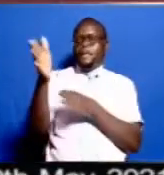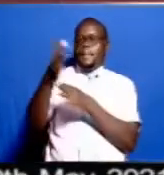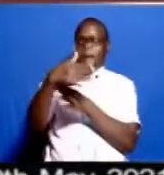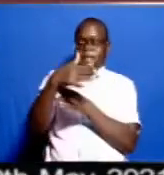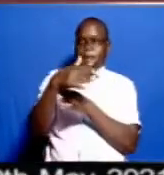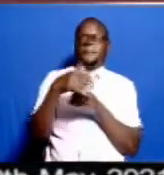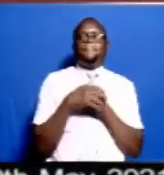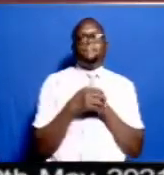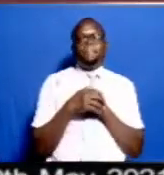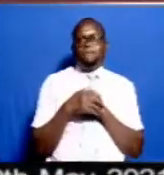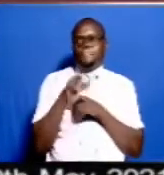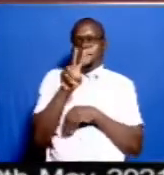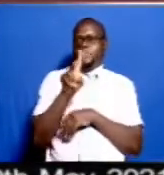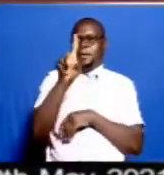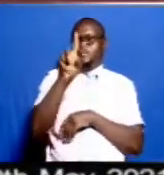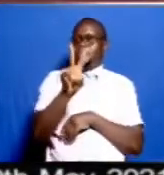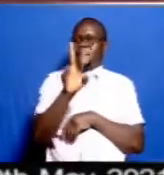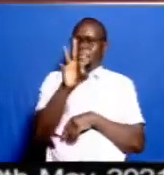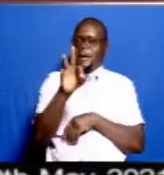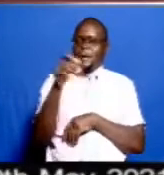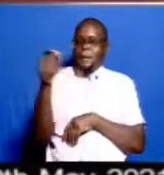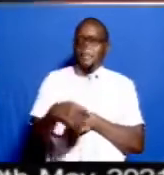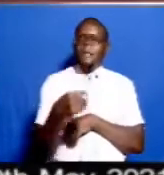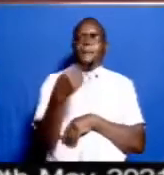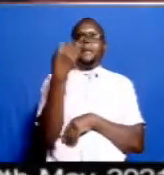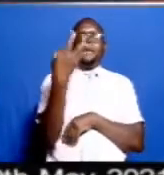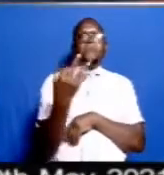Thursday, 23rd March